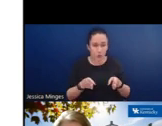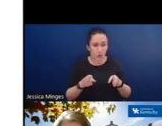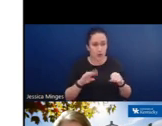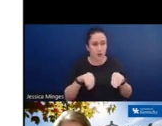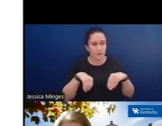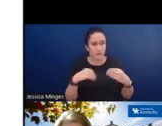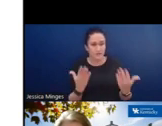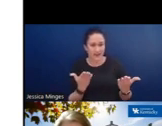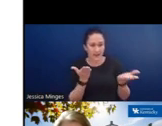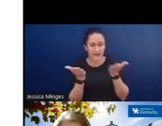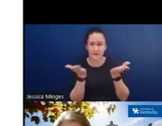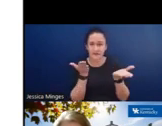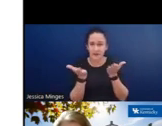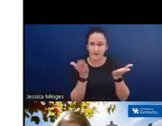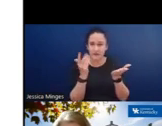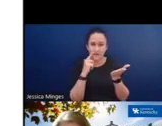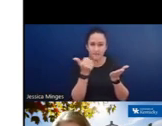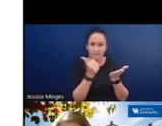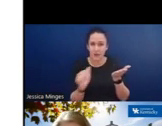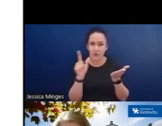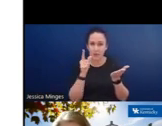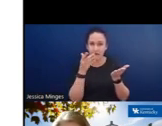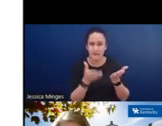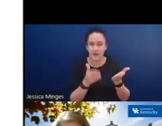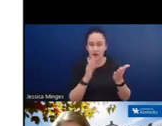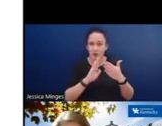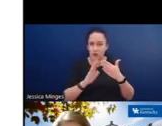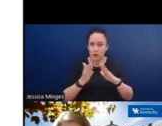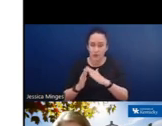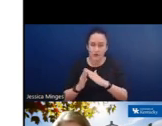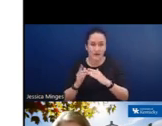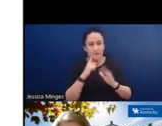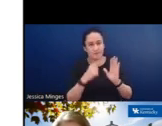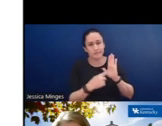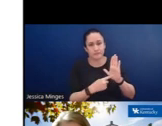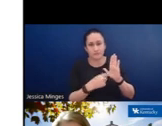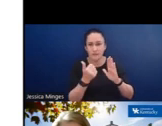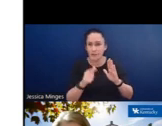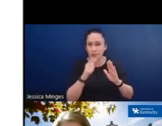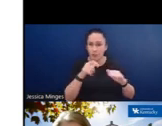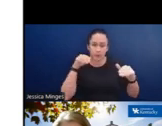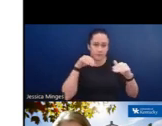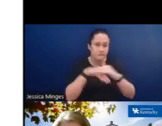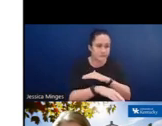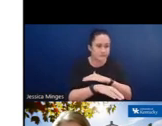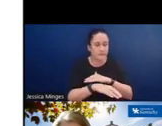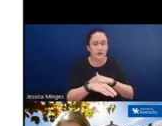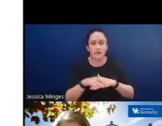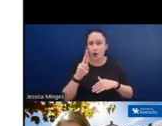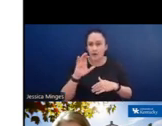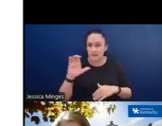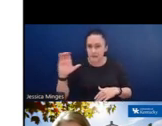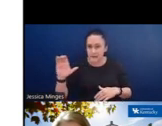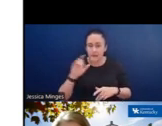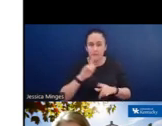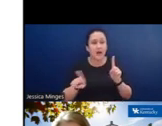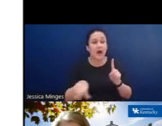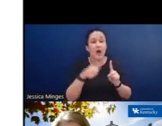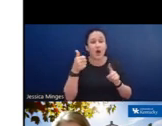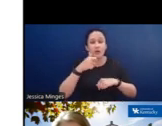provide services, to anyone in the community. Like, for example, anyone who walks in the door of an RCC, but other